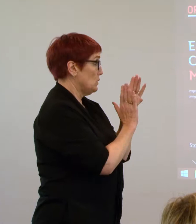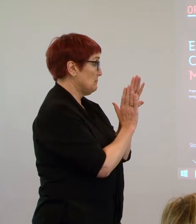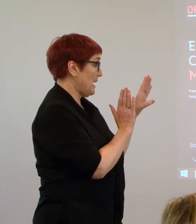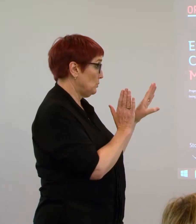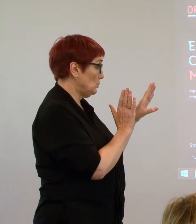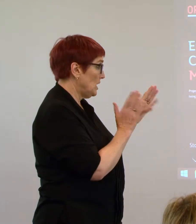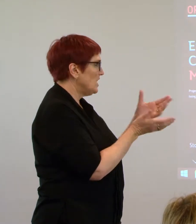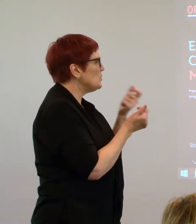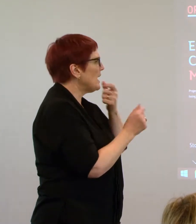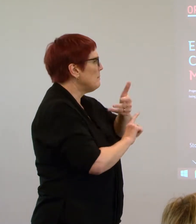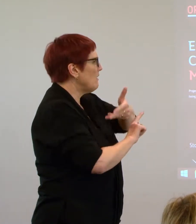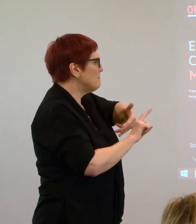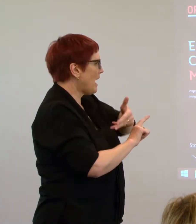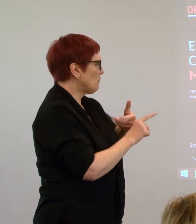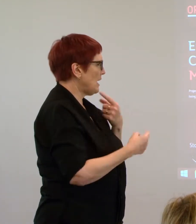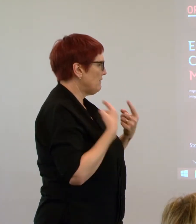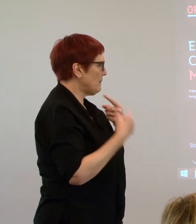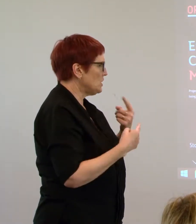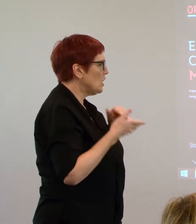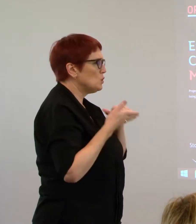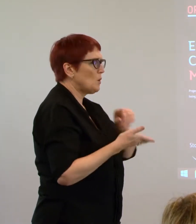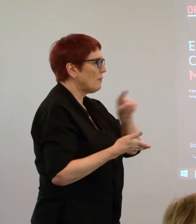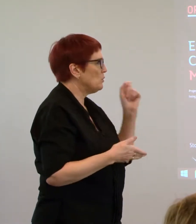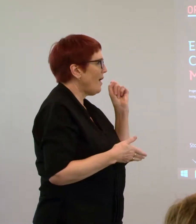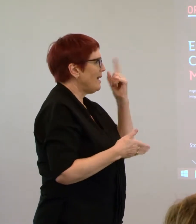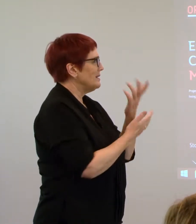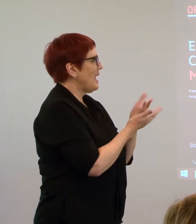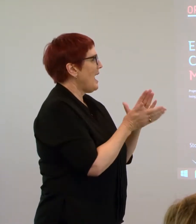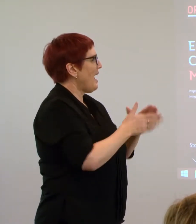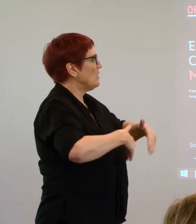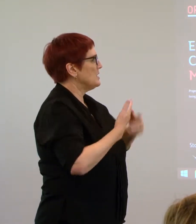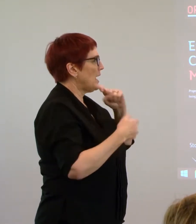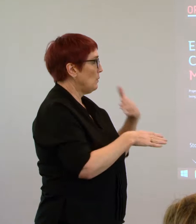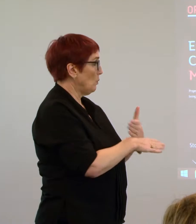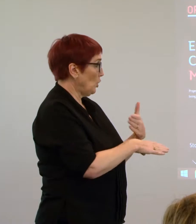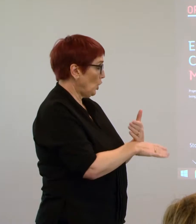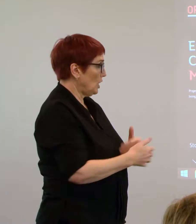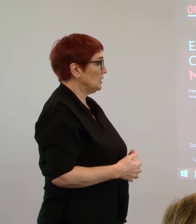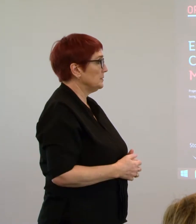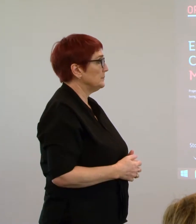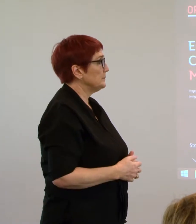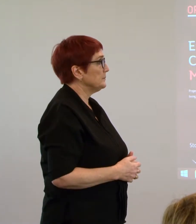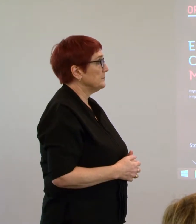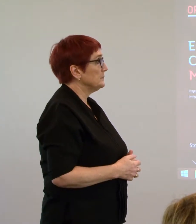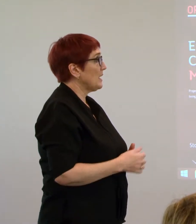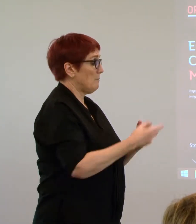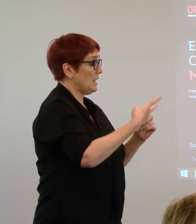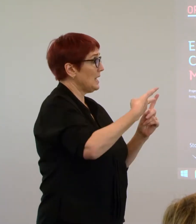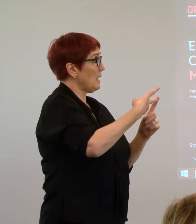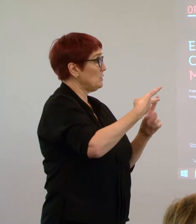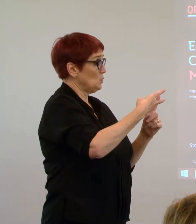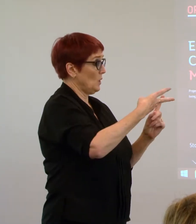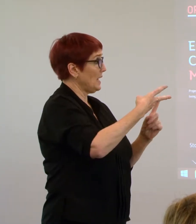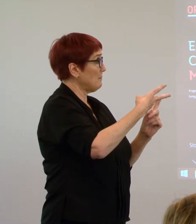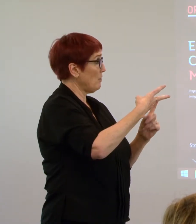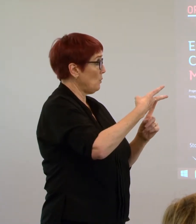some background information and an understanding of the way the day will operate. But panels subsequent to this, we do